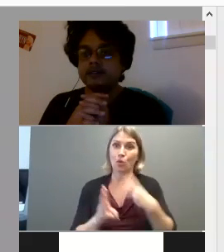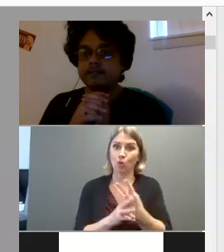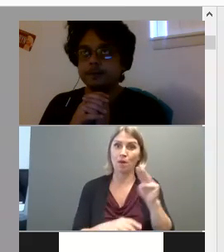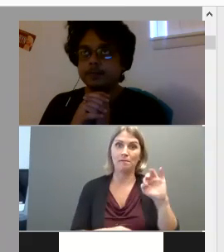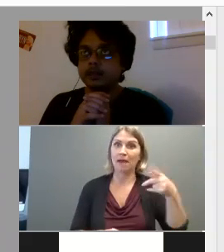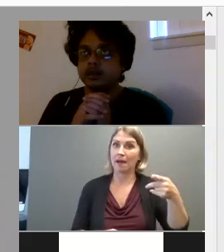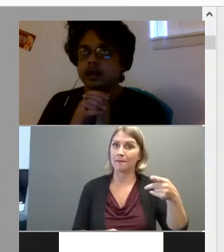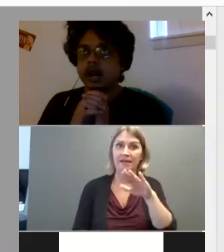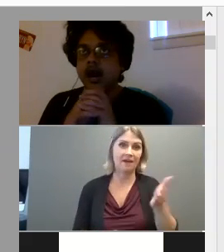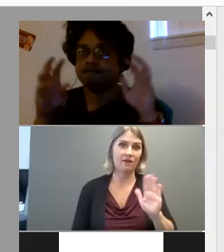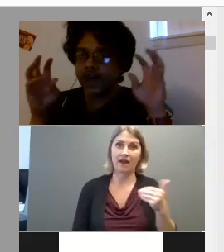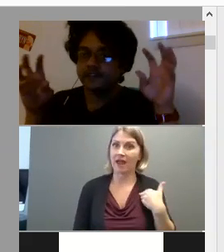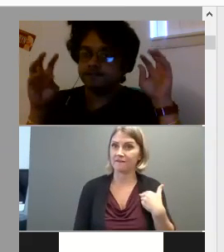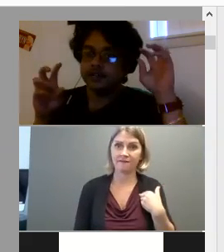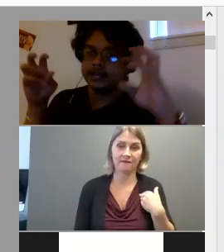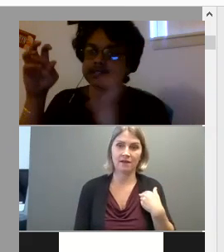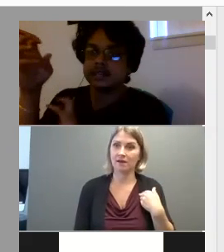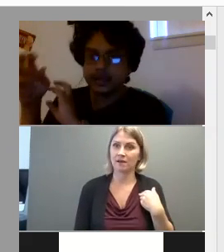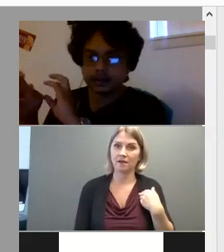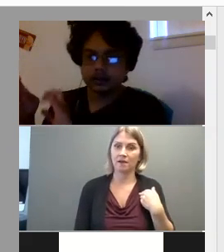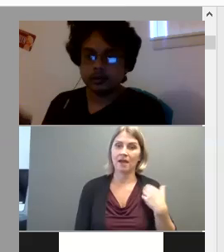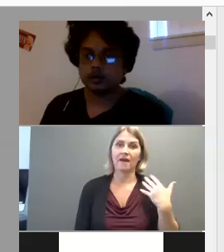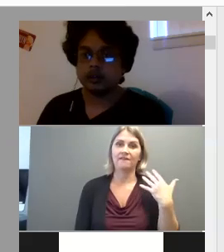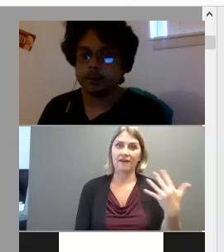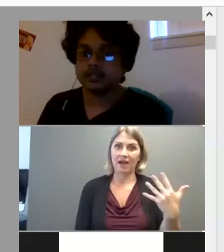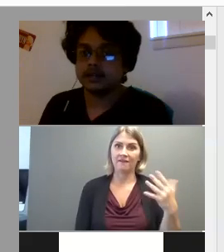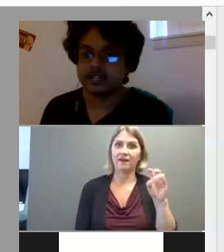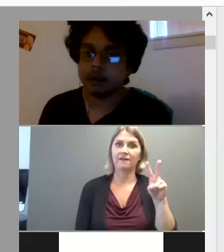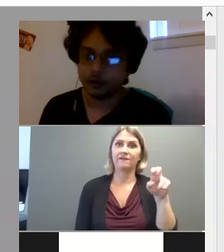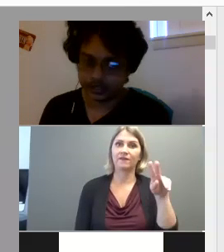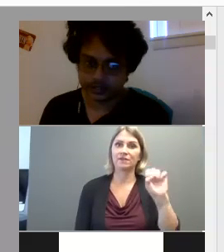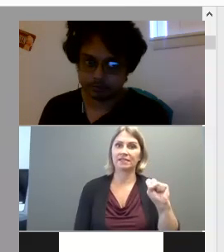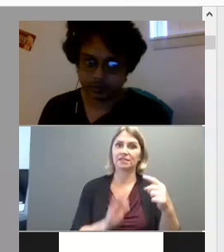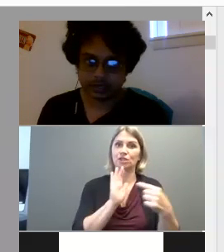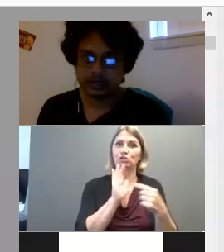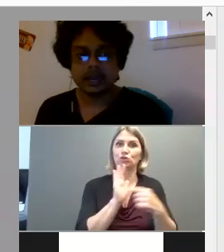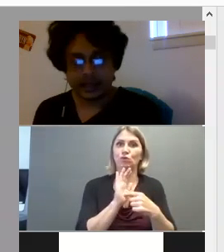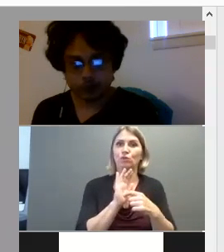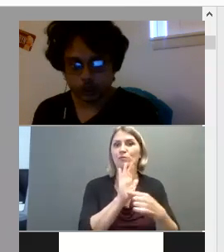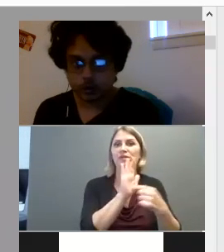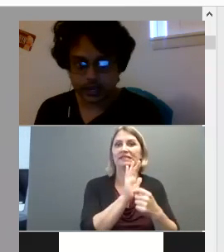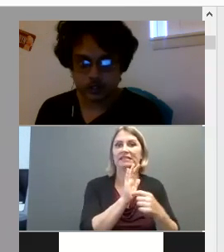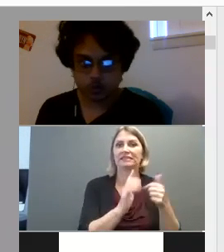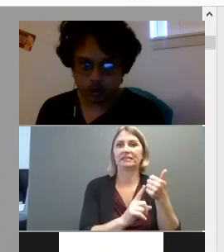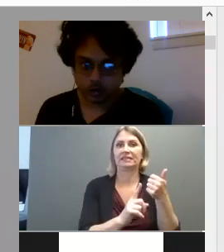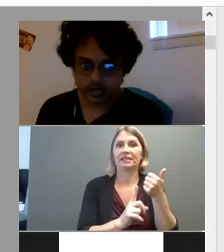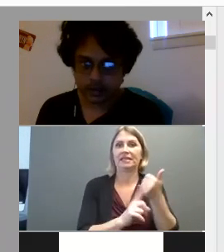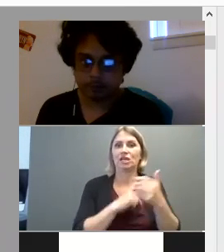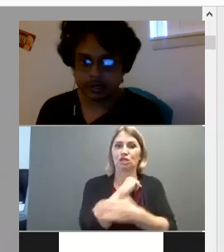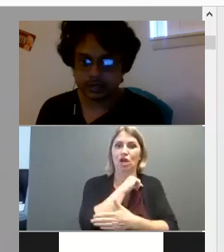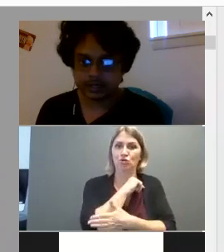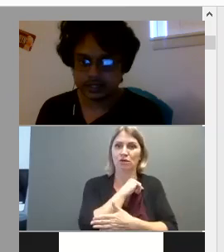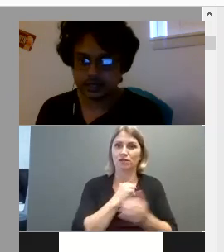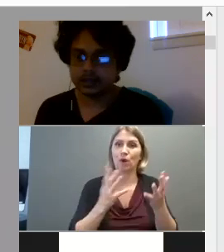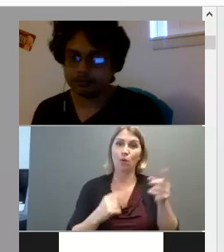never have a five vertex click to represent its boundaries. And I want you guys to work on